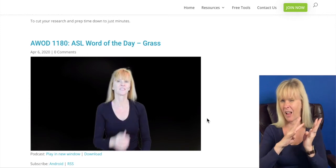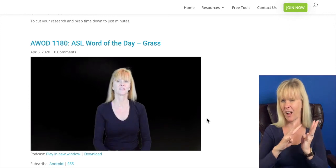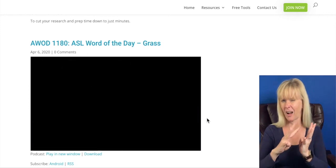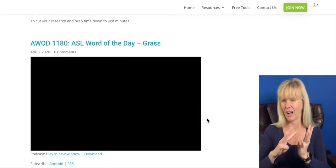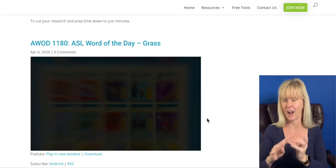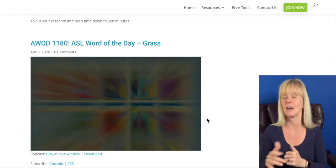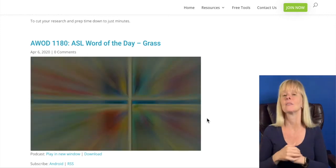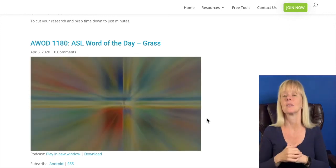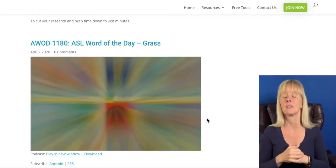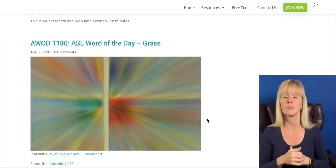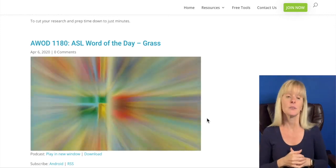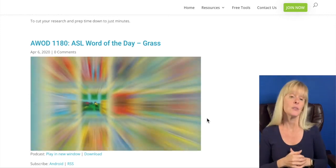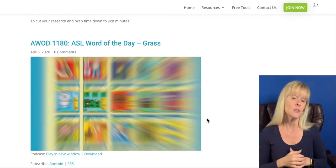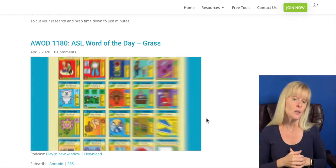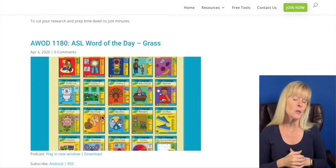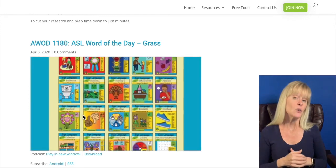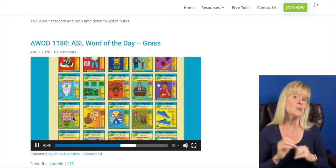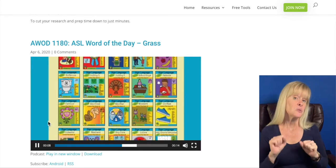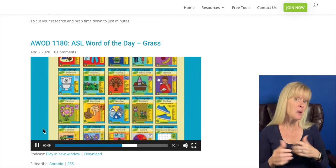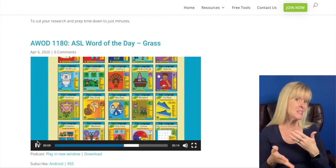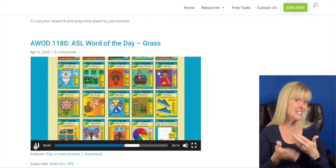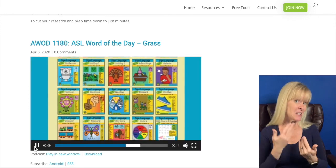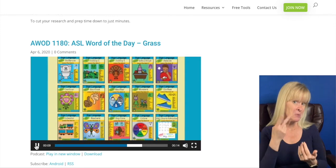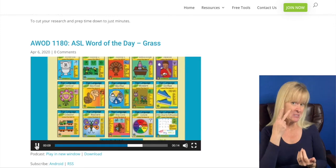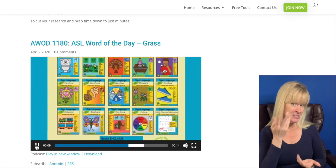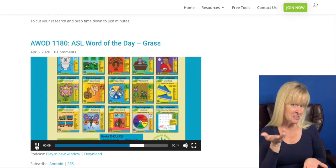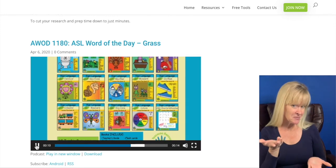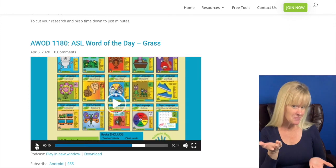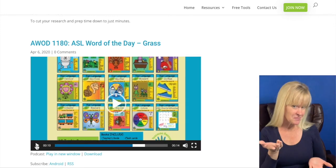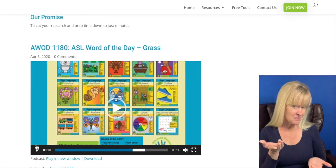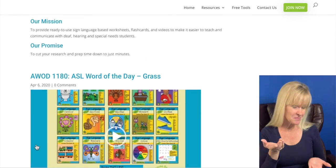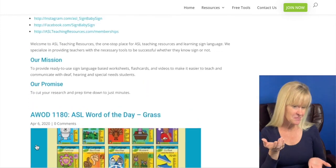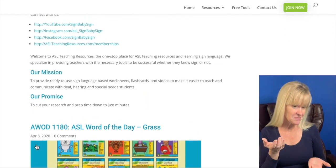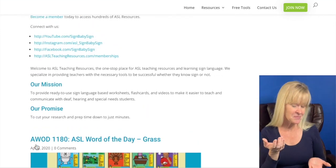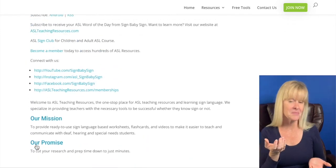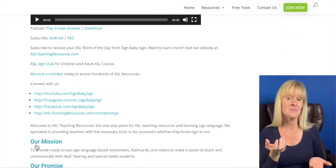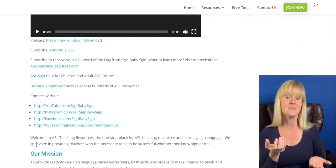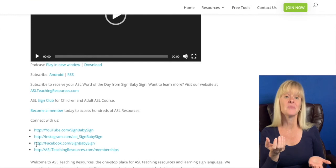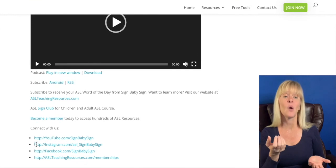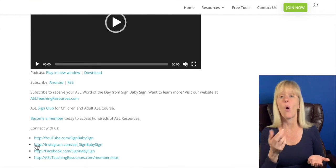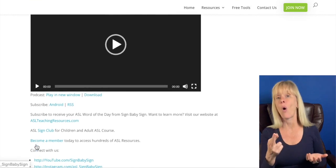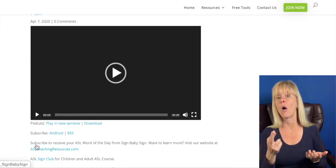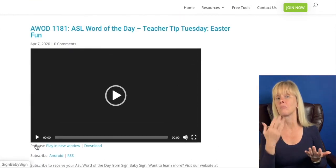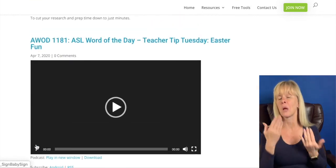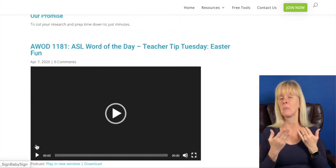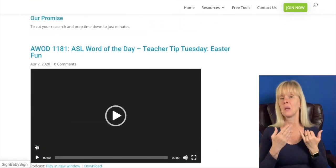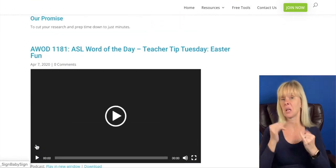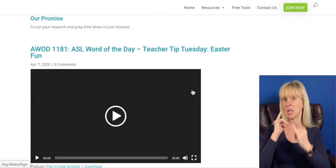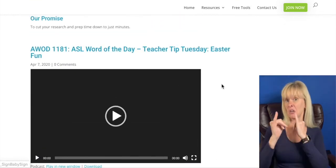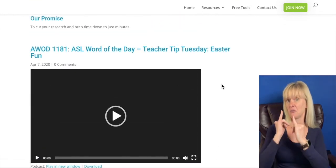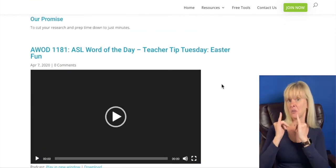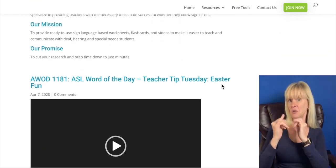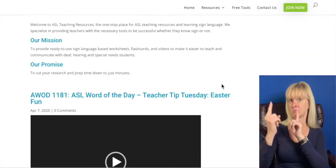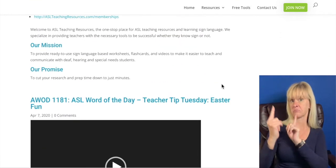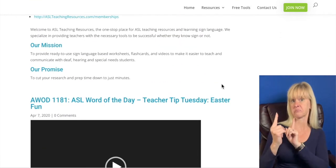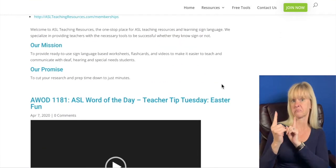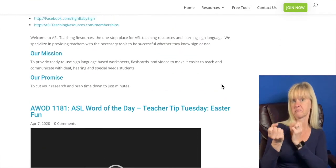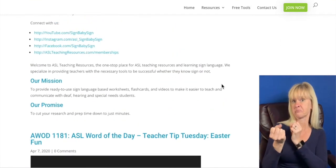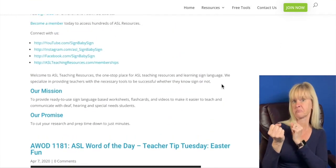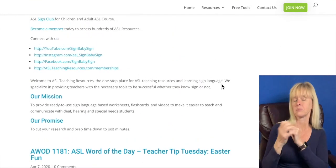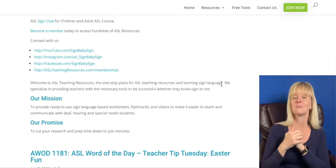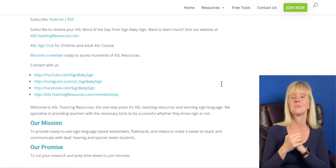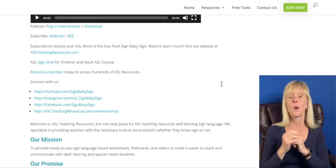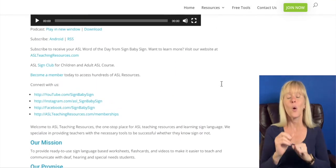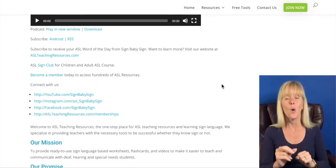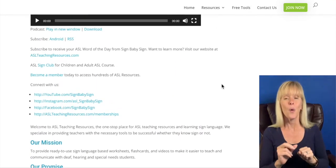downloads. So it can be as simple as that, and it can be as simple as I interview someone. Okay, everybody, I